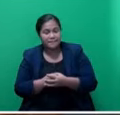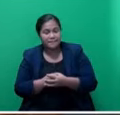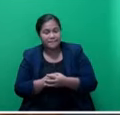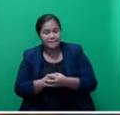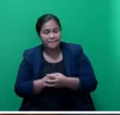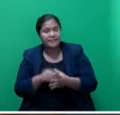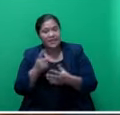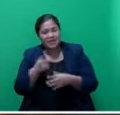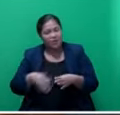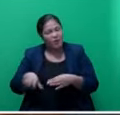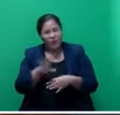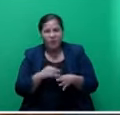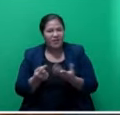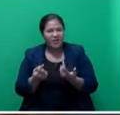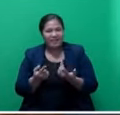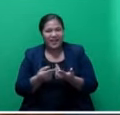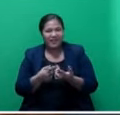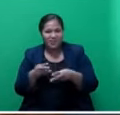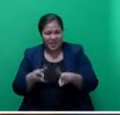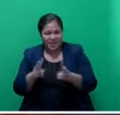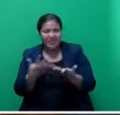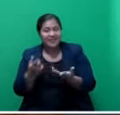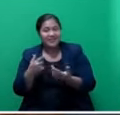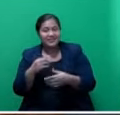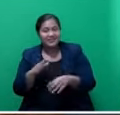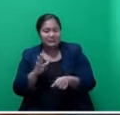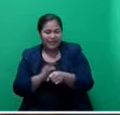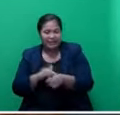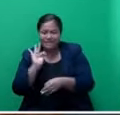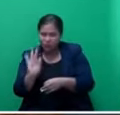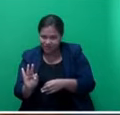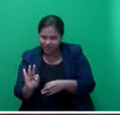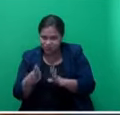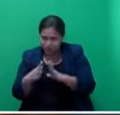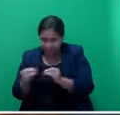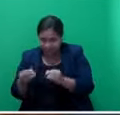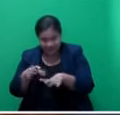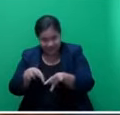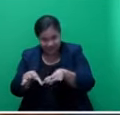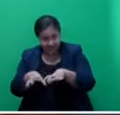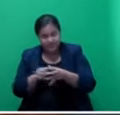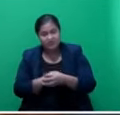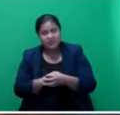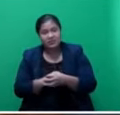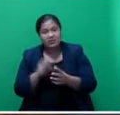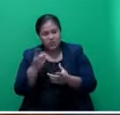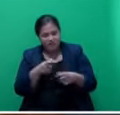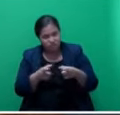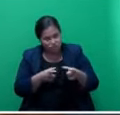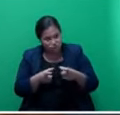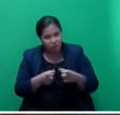in all circumstances, offensive. Now, there is a specific offence of possession, control,